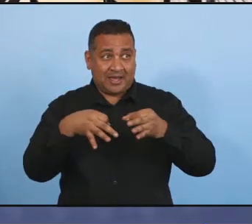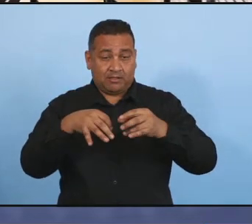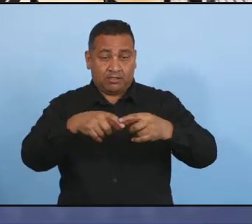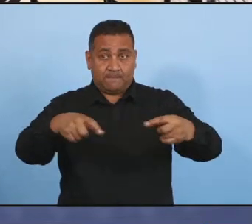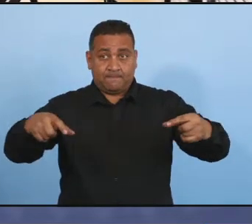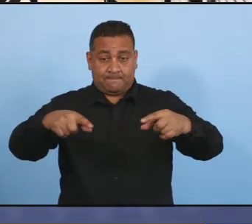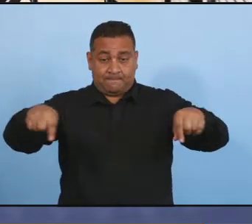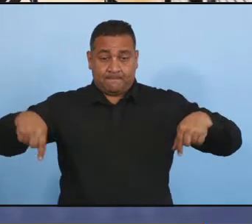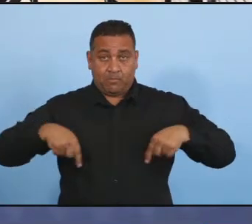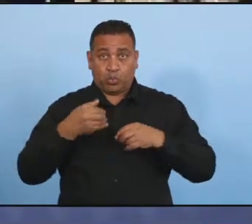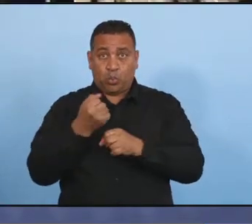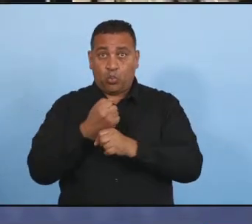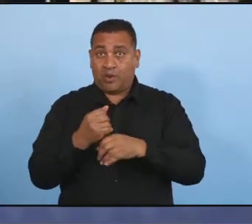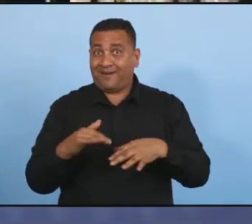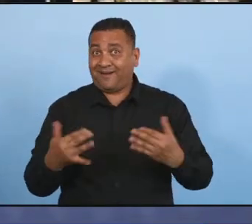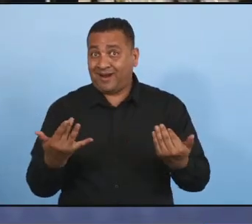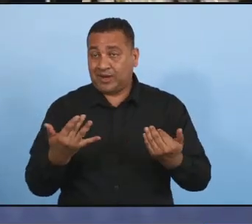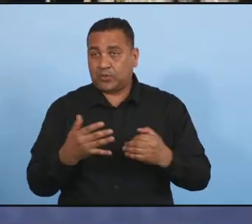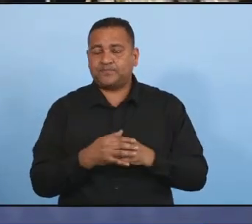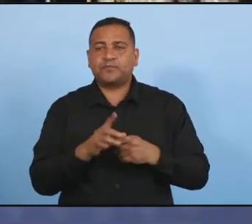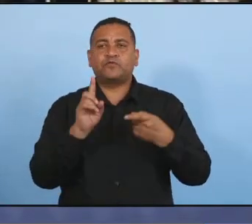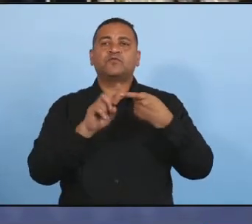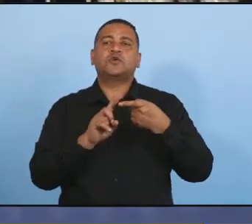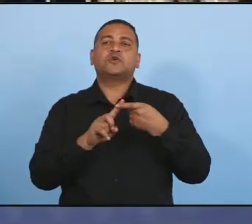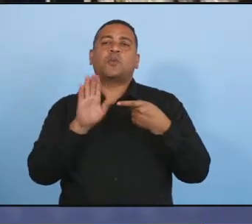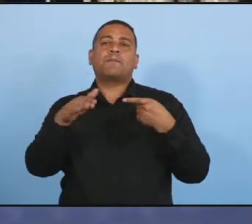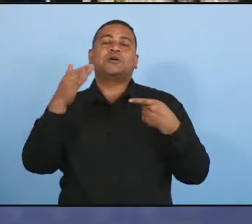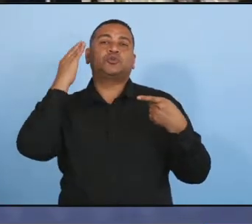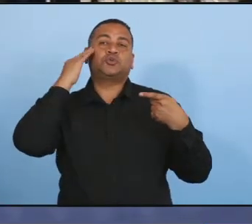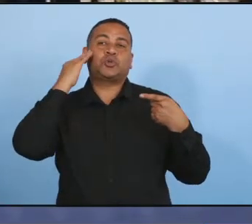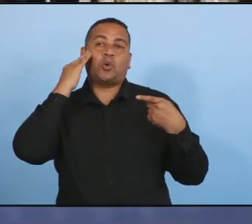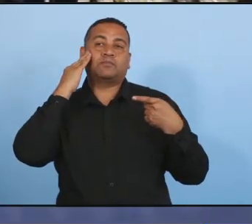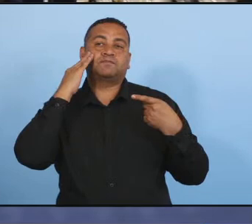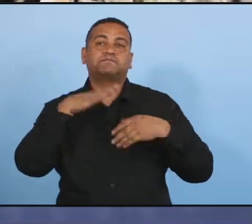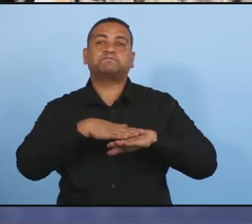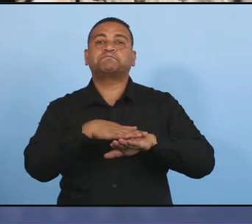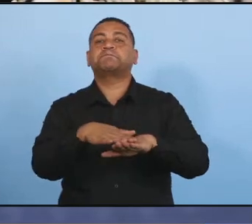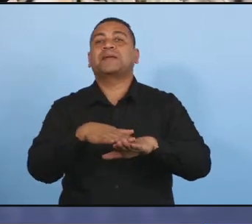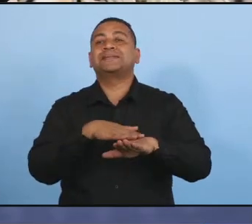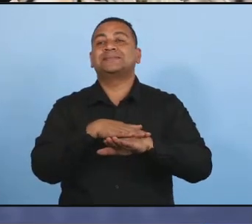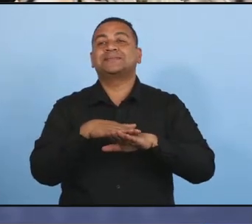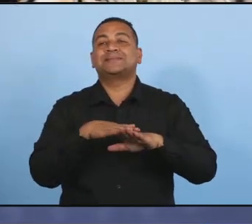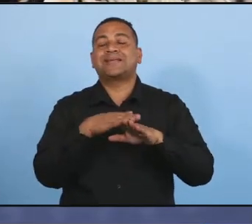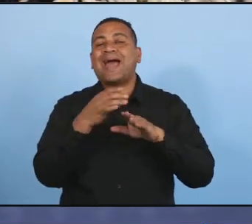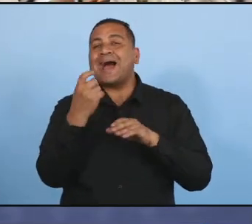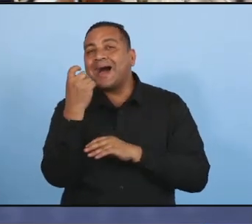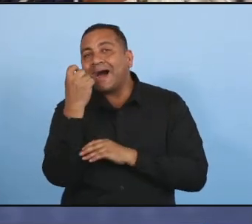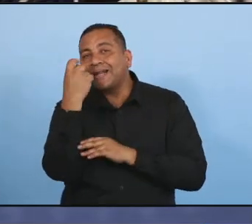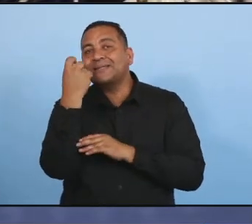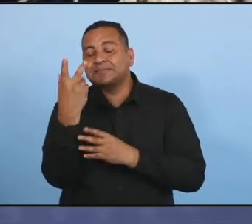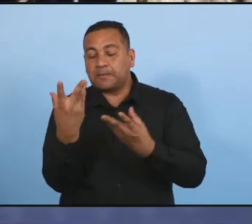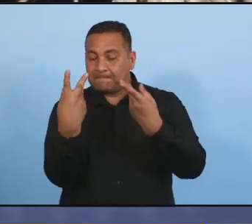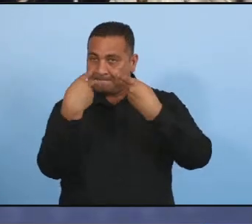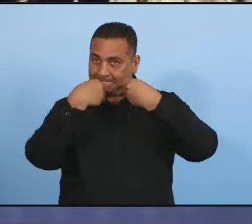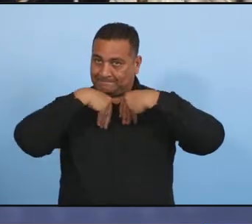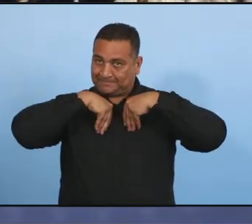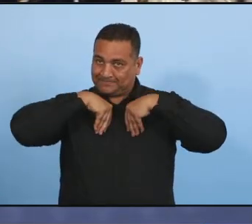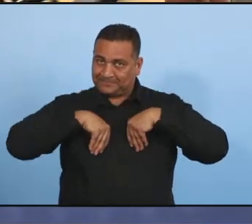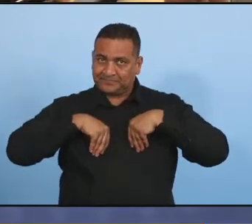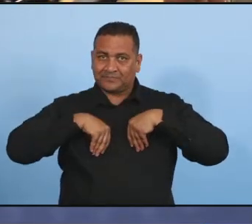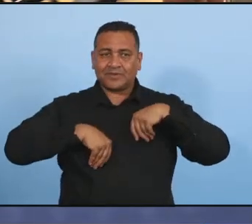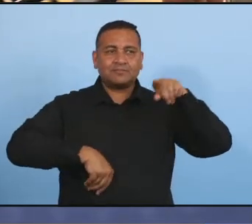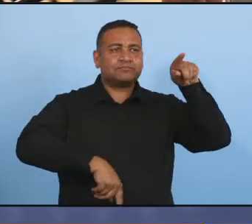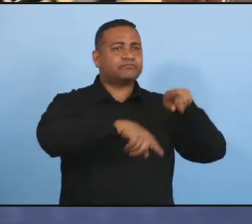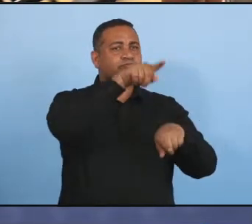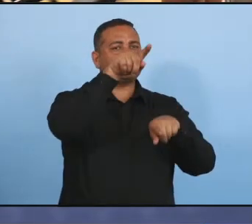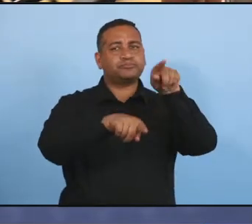Yeah. you first need to know the basics of it, understanding the various or the different types of